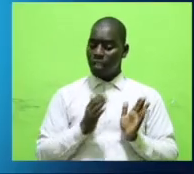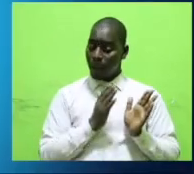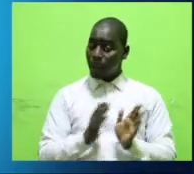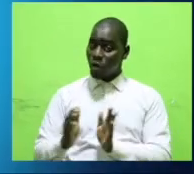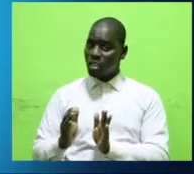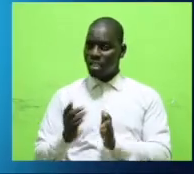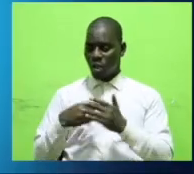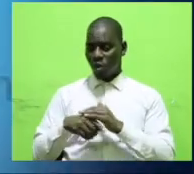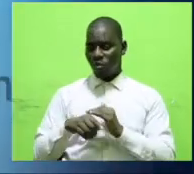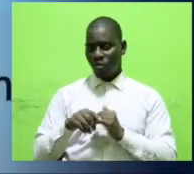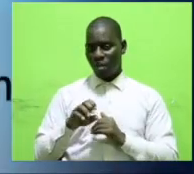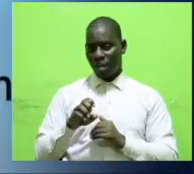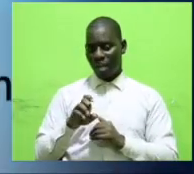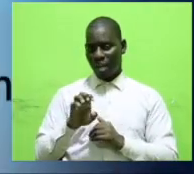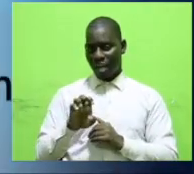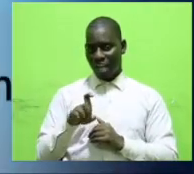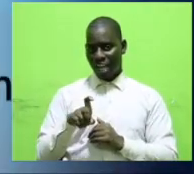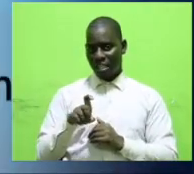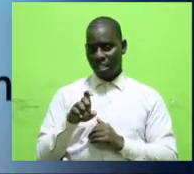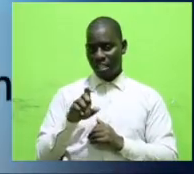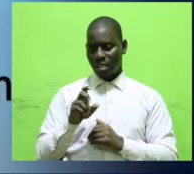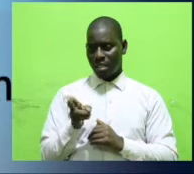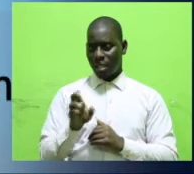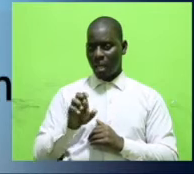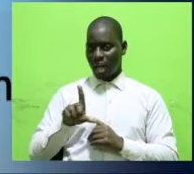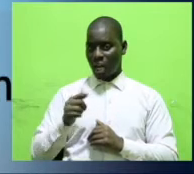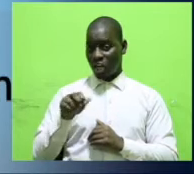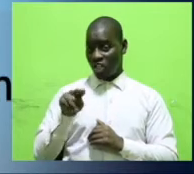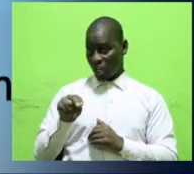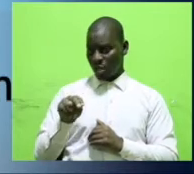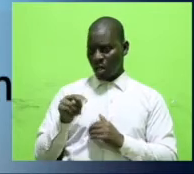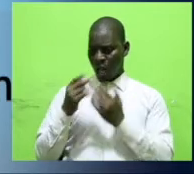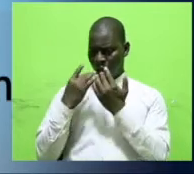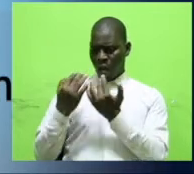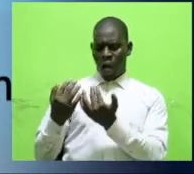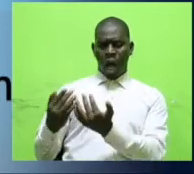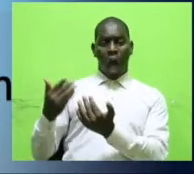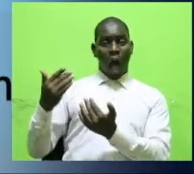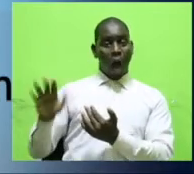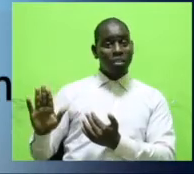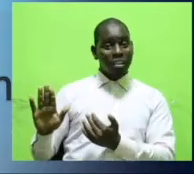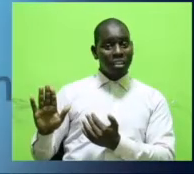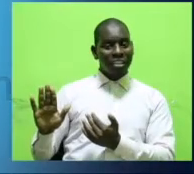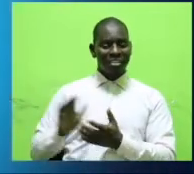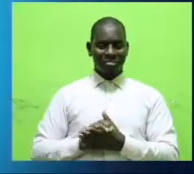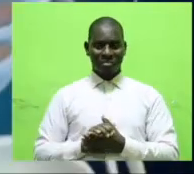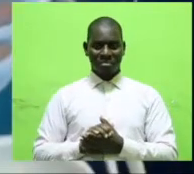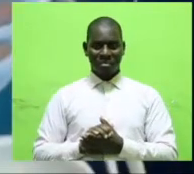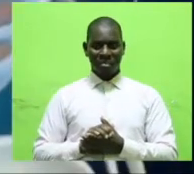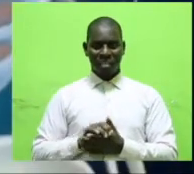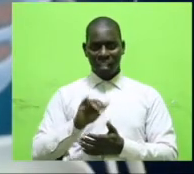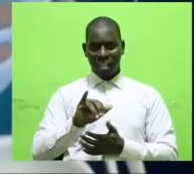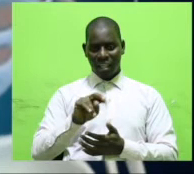So with the process of exhalation, breathing out, this is what happens.